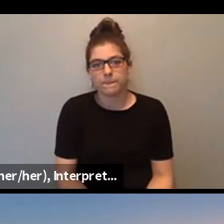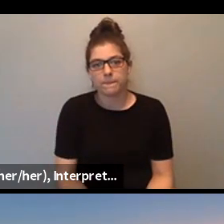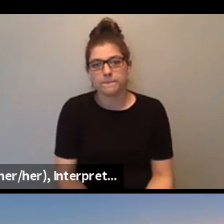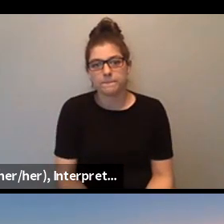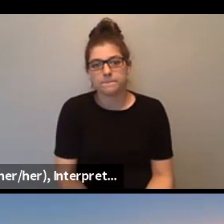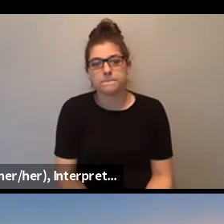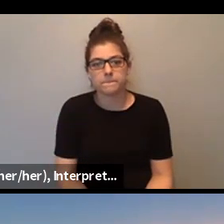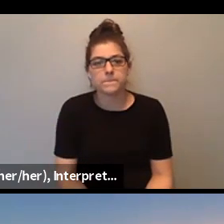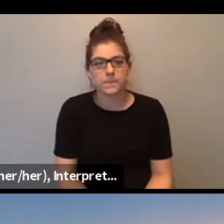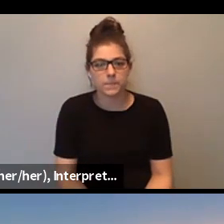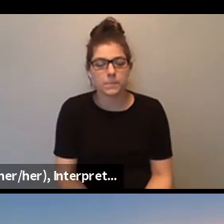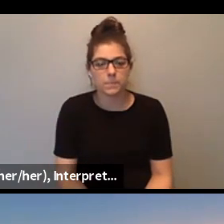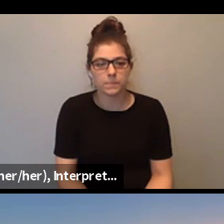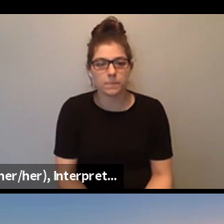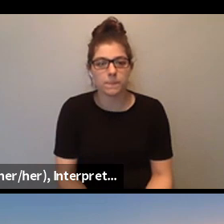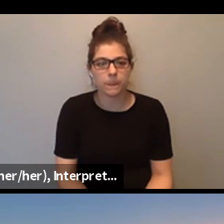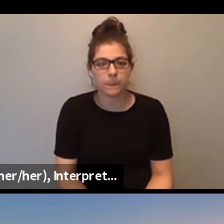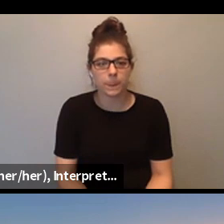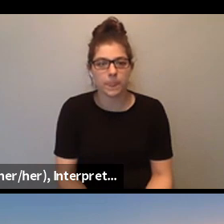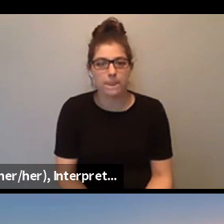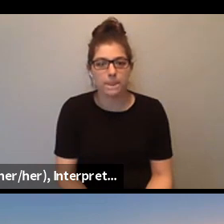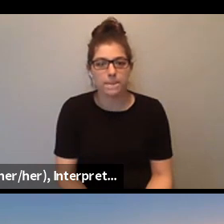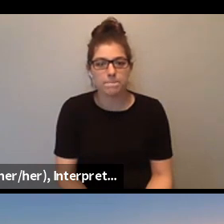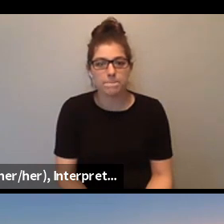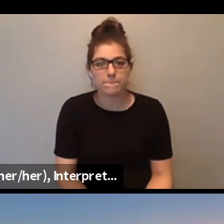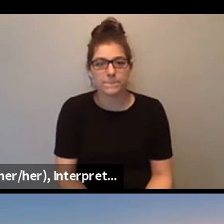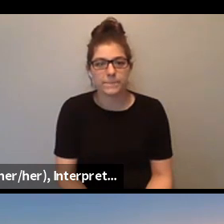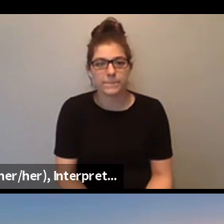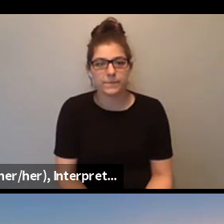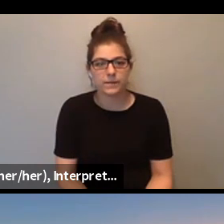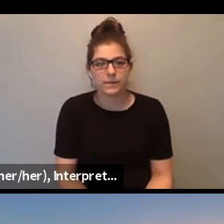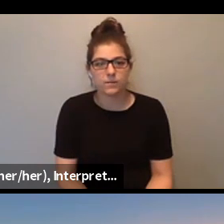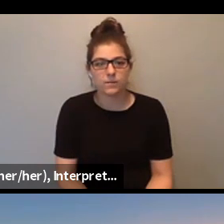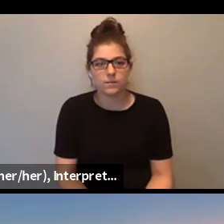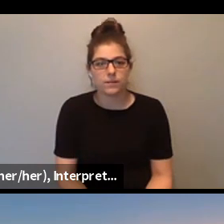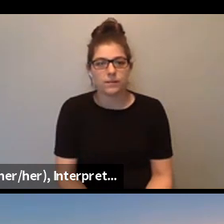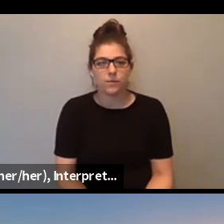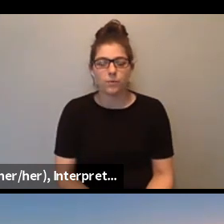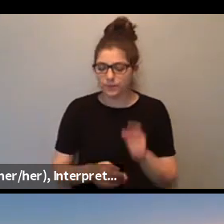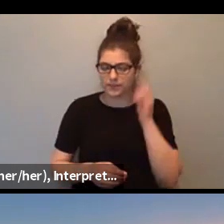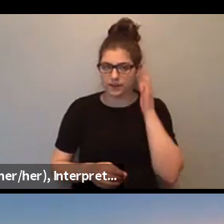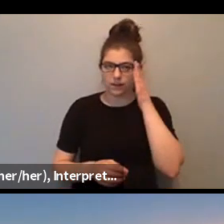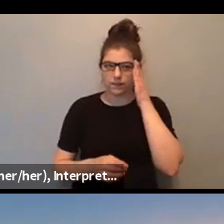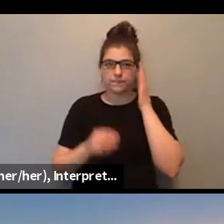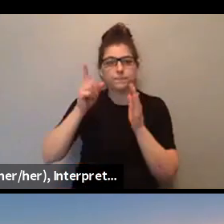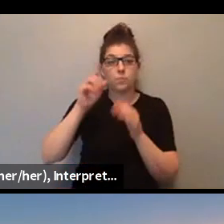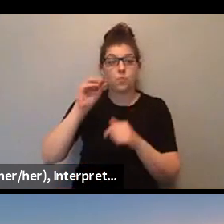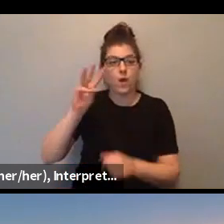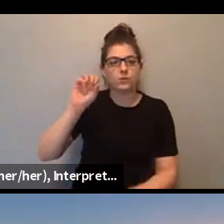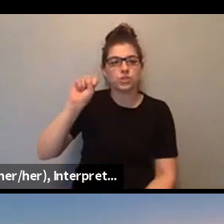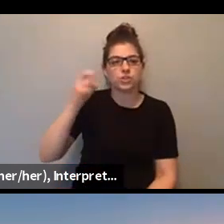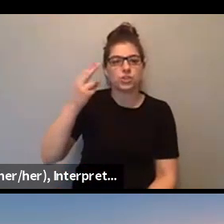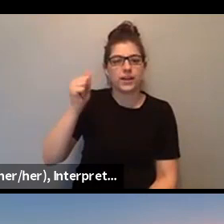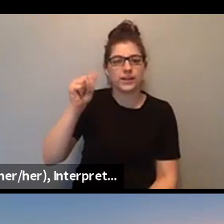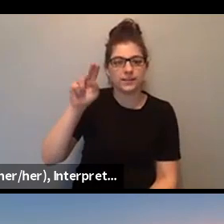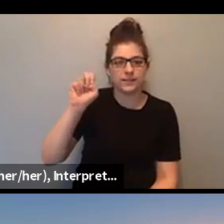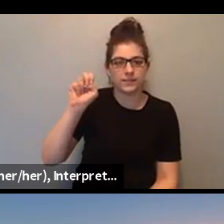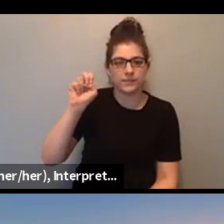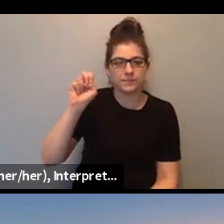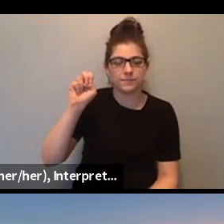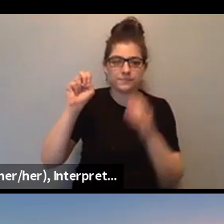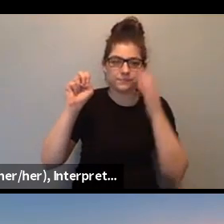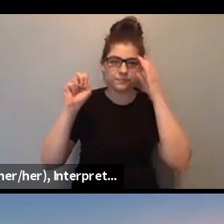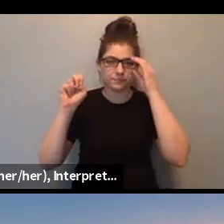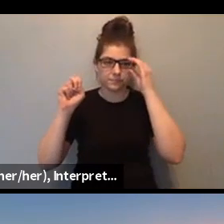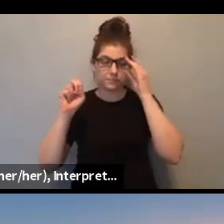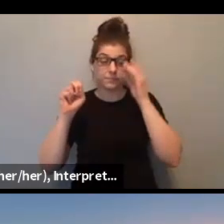Wow, Shane, that emphasis on empathy really resonates, especially that idea of